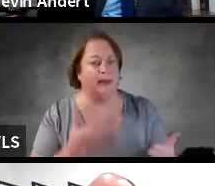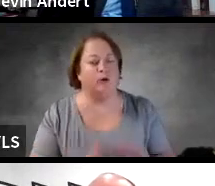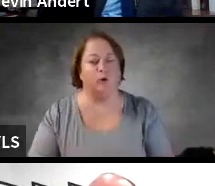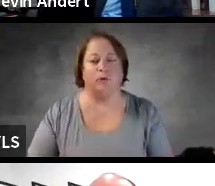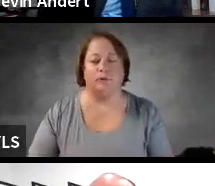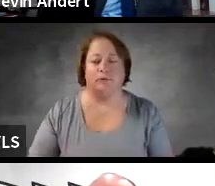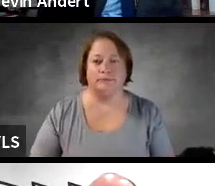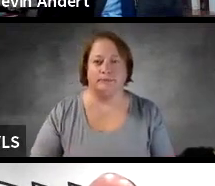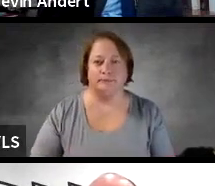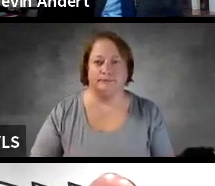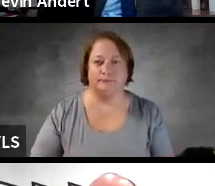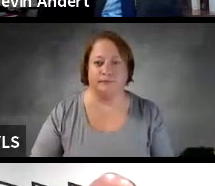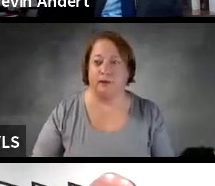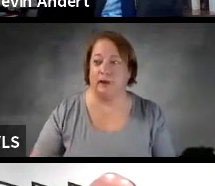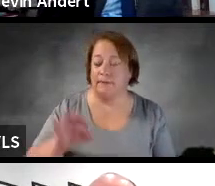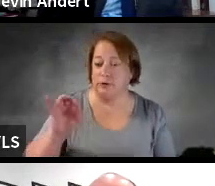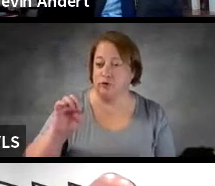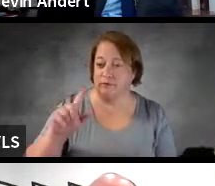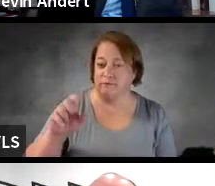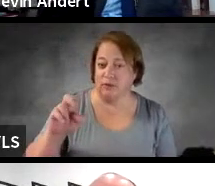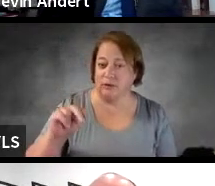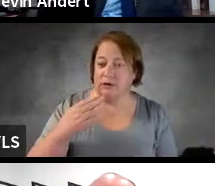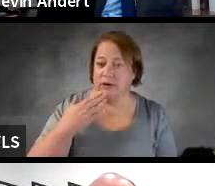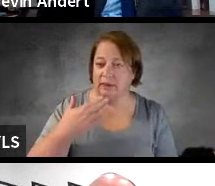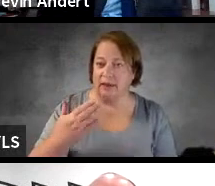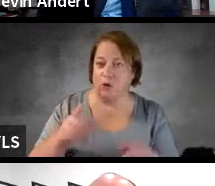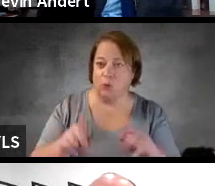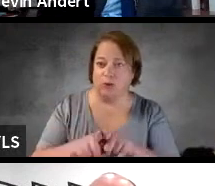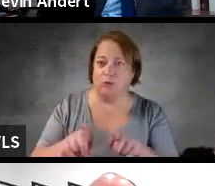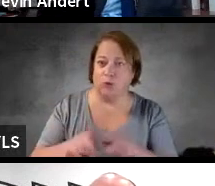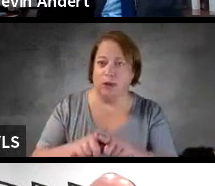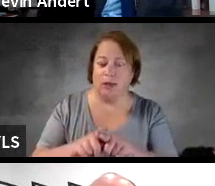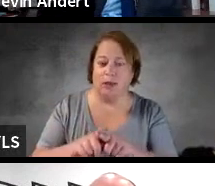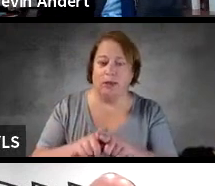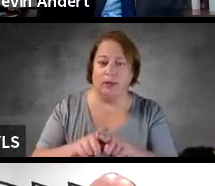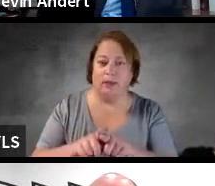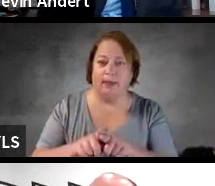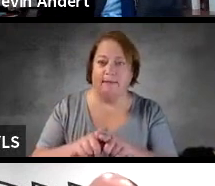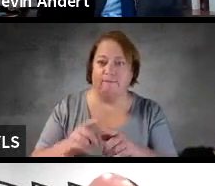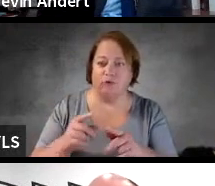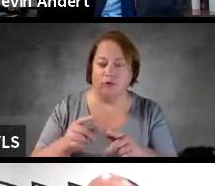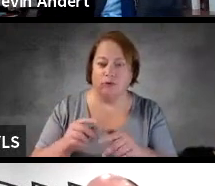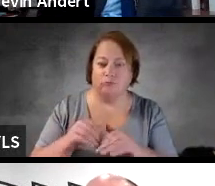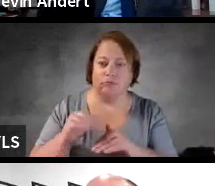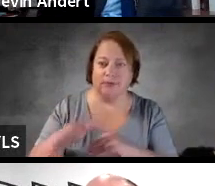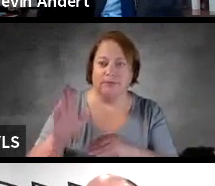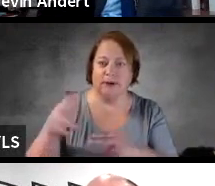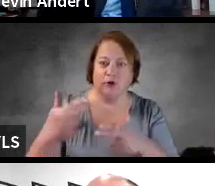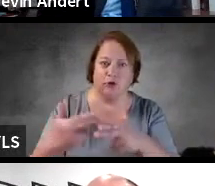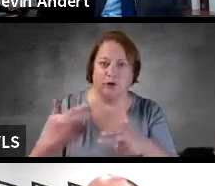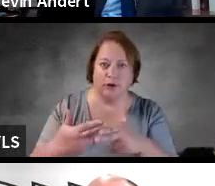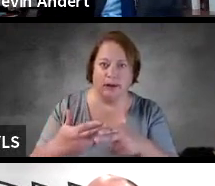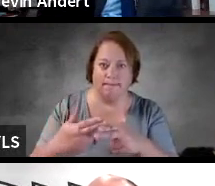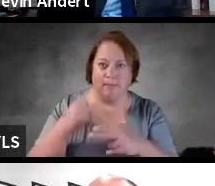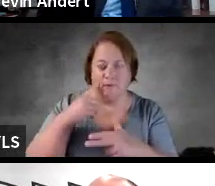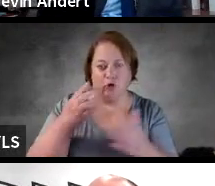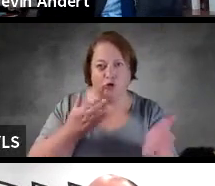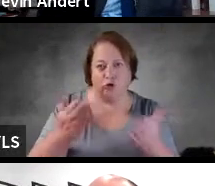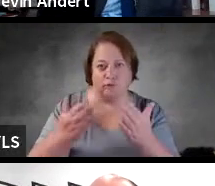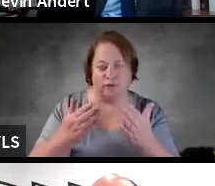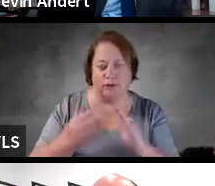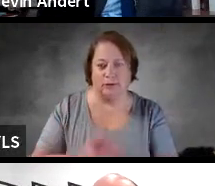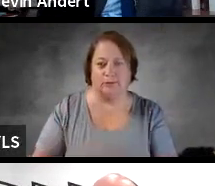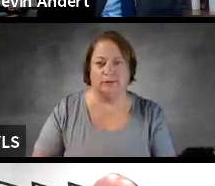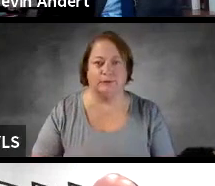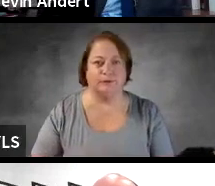And Mr. Felton, thank you as well for putting your name in for serving in the